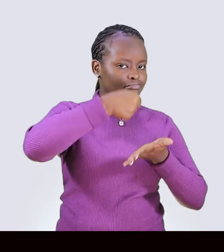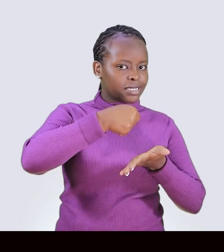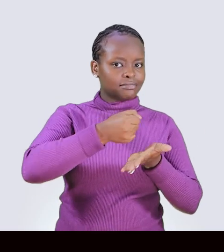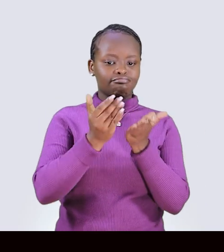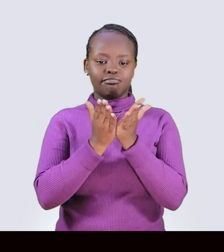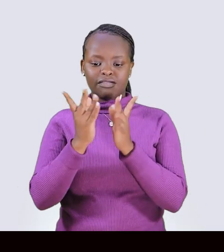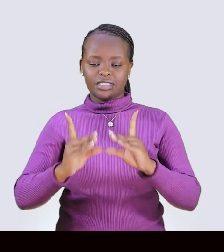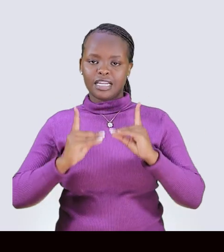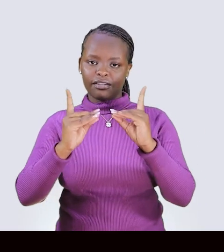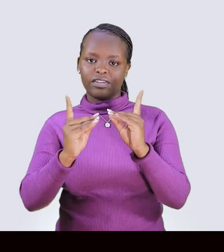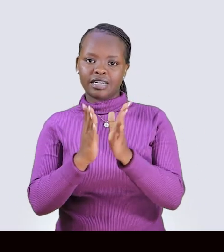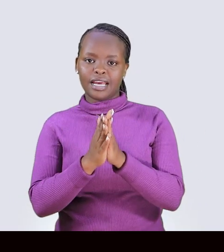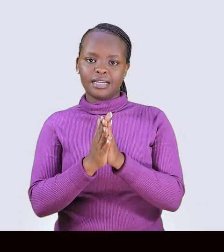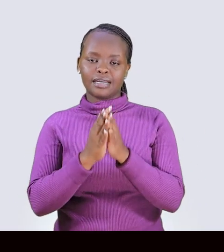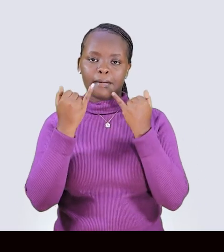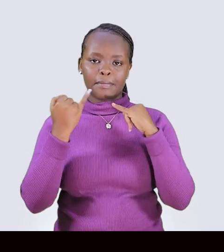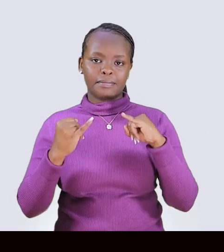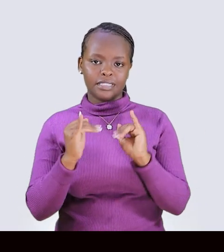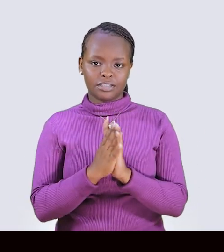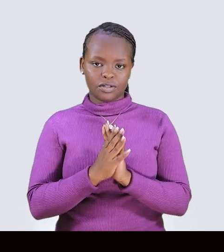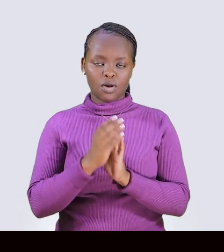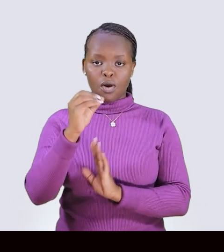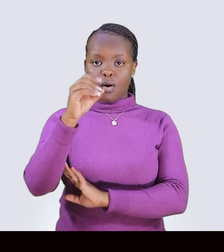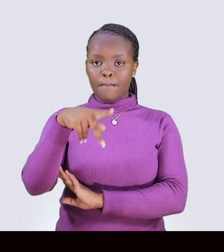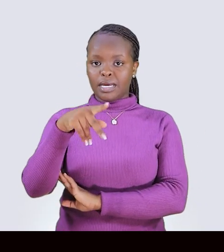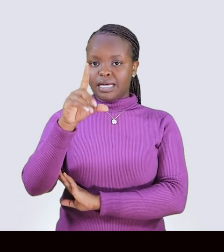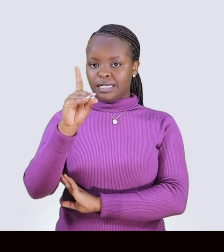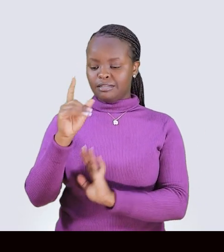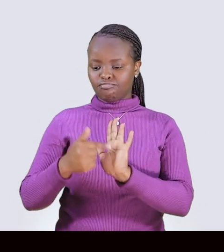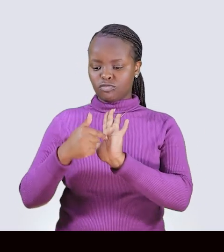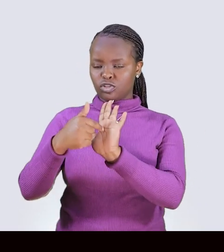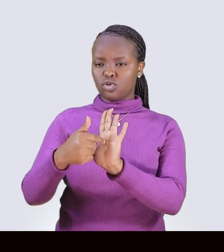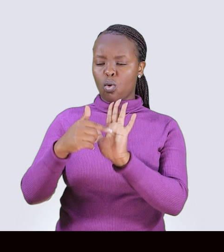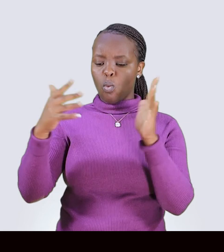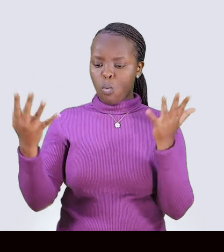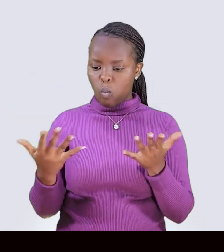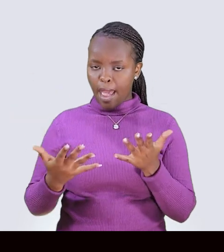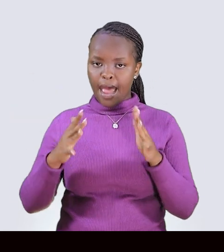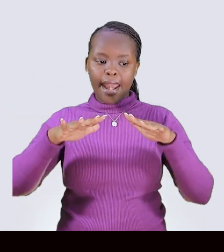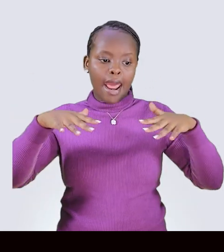and enforcement. It shows OPDs exactly where and how to engage.